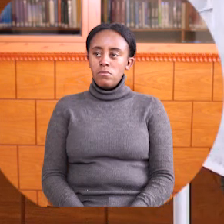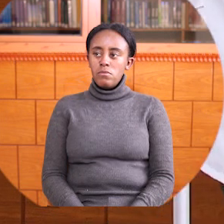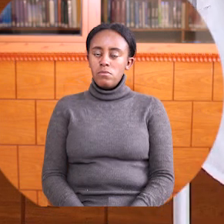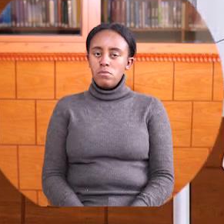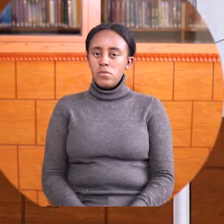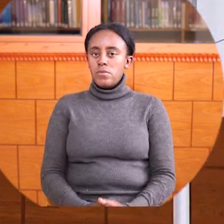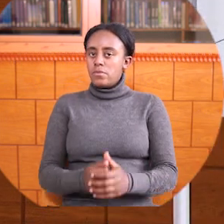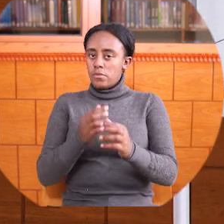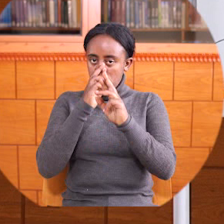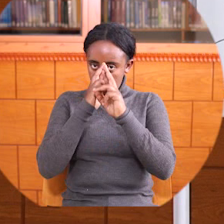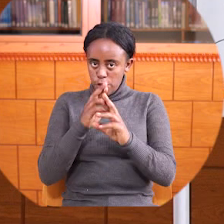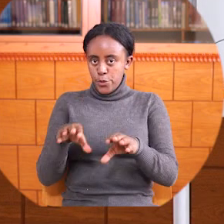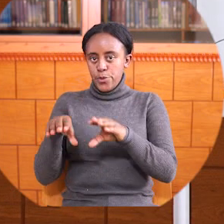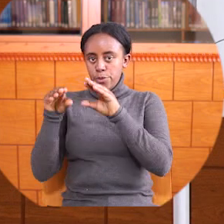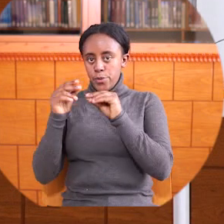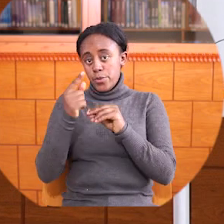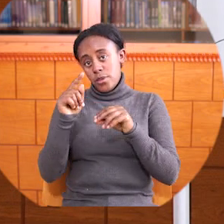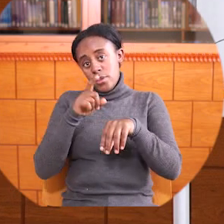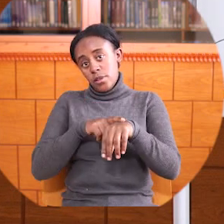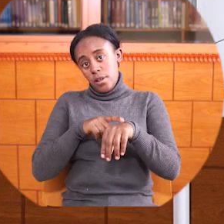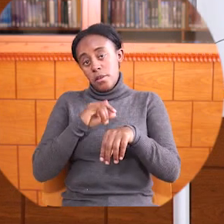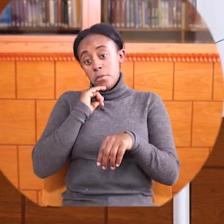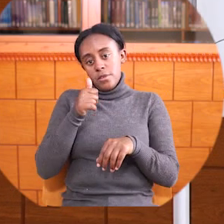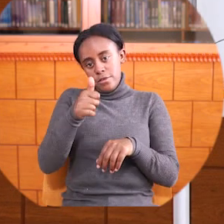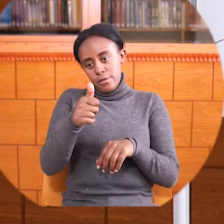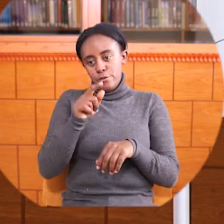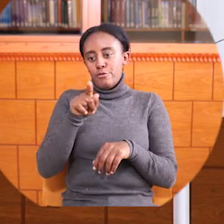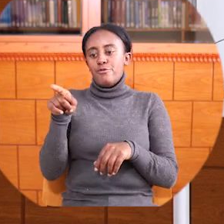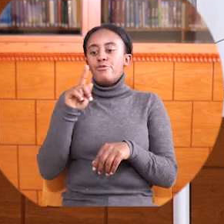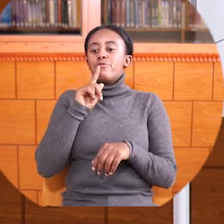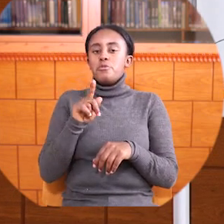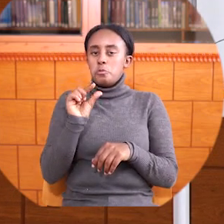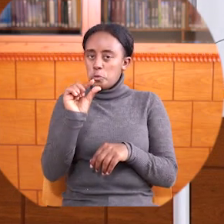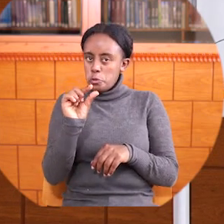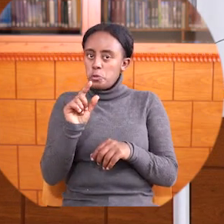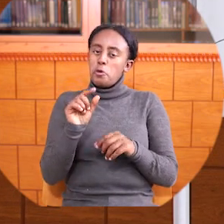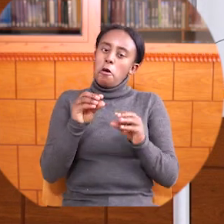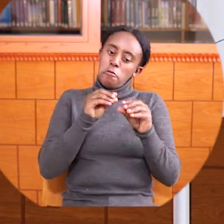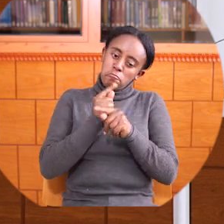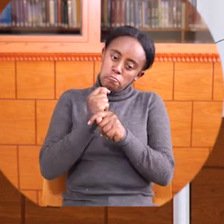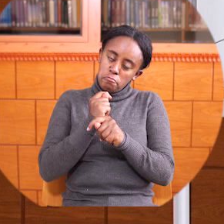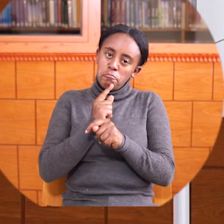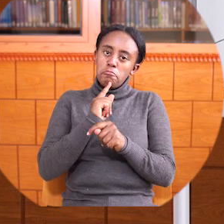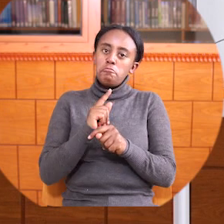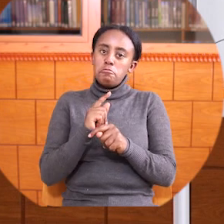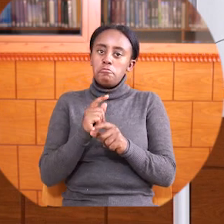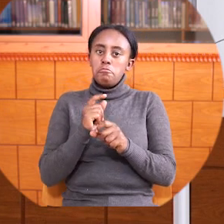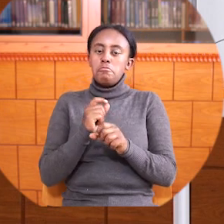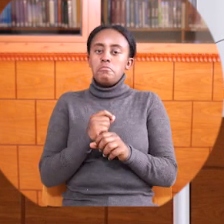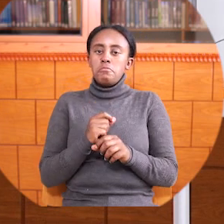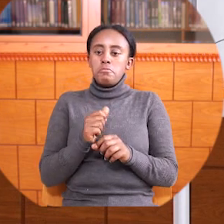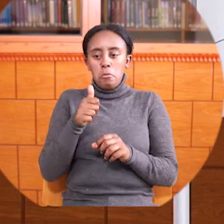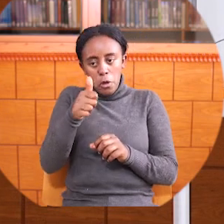Dear students, the time is now yours. I will give you some activity to do by